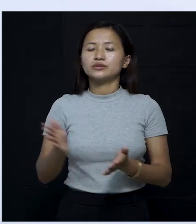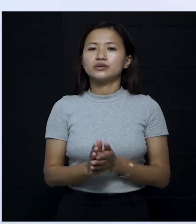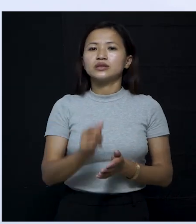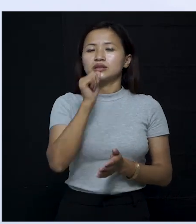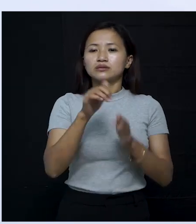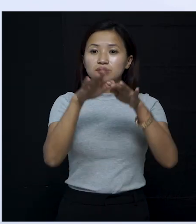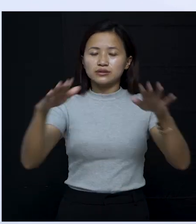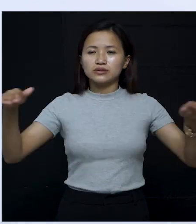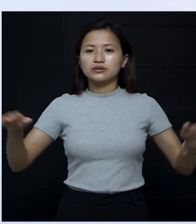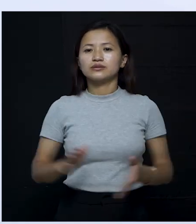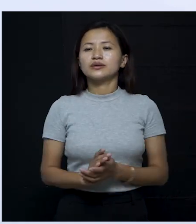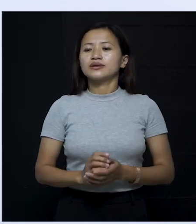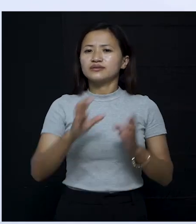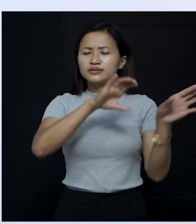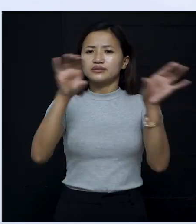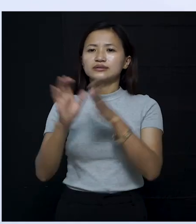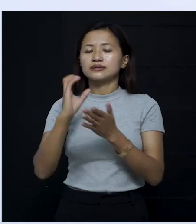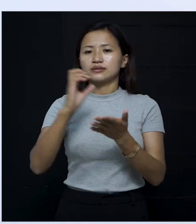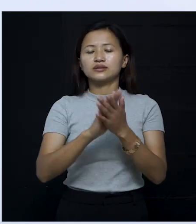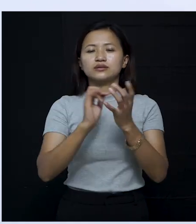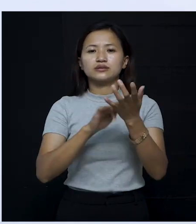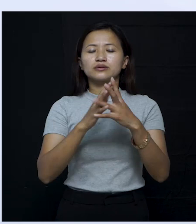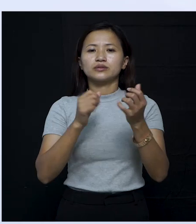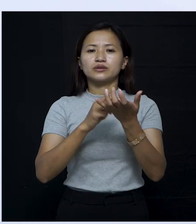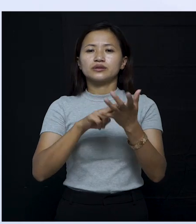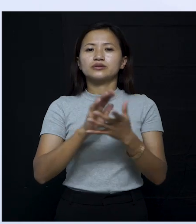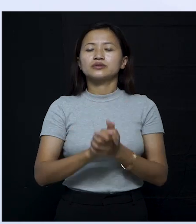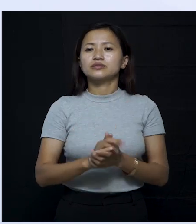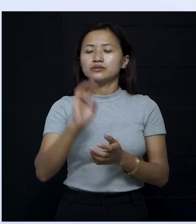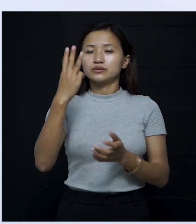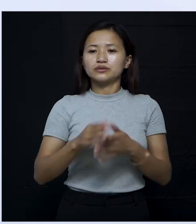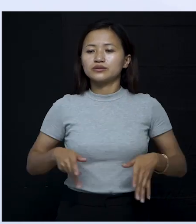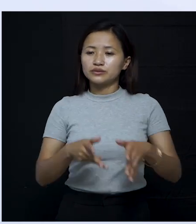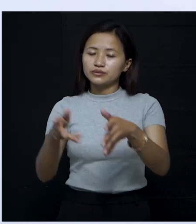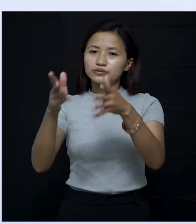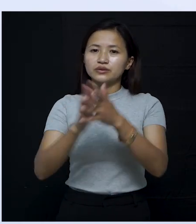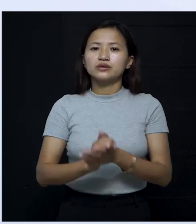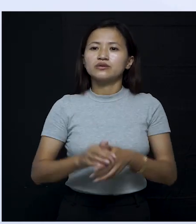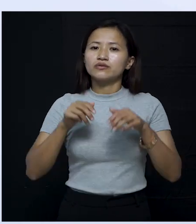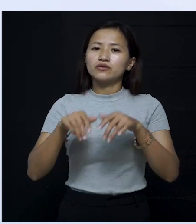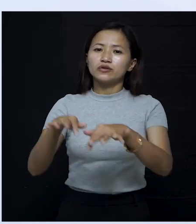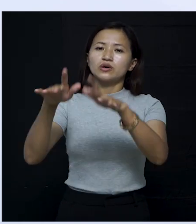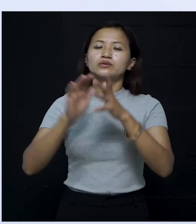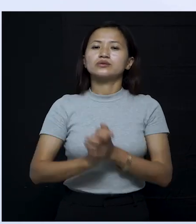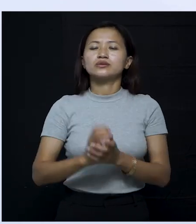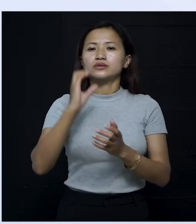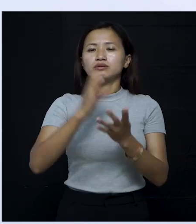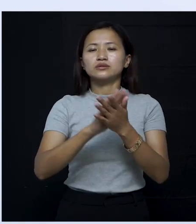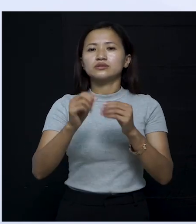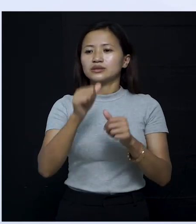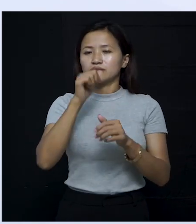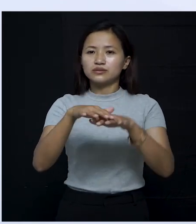sea. Regarding this Chinwin, okay, these 3 rivers, they go to or they flow into Chinwin. Then from